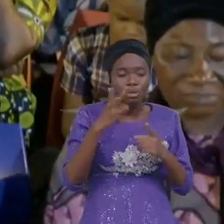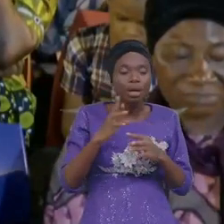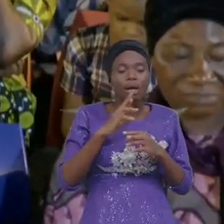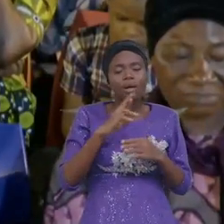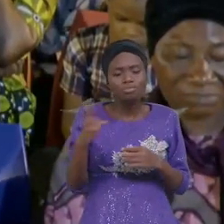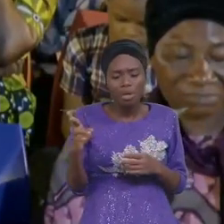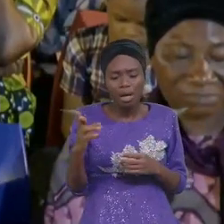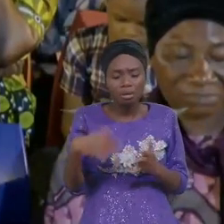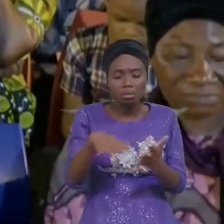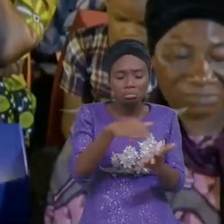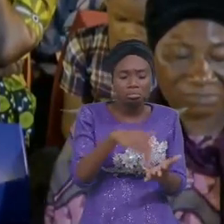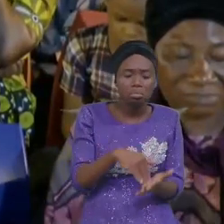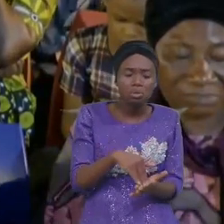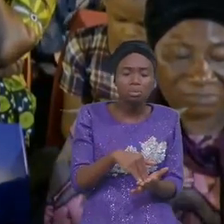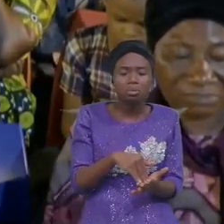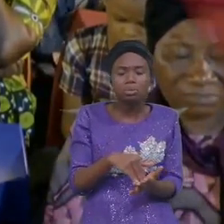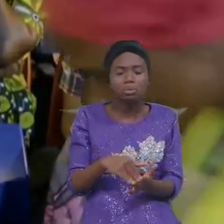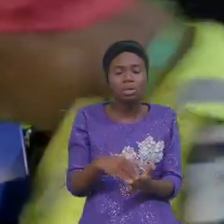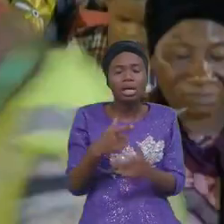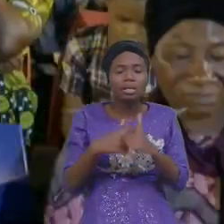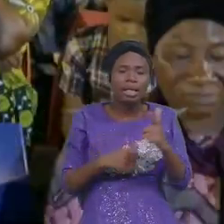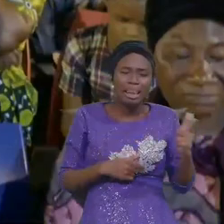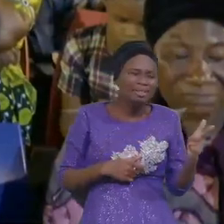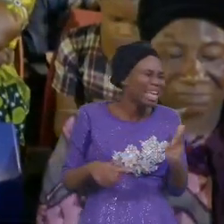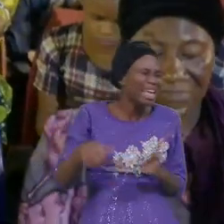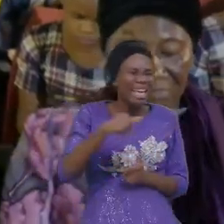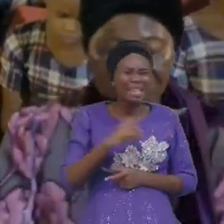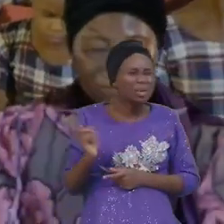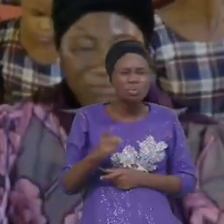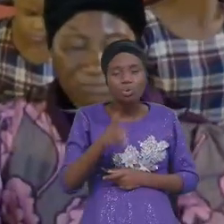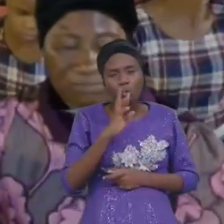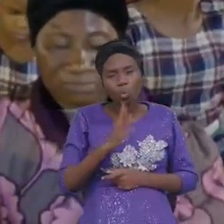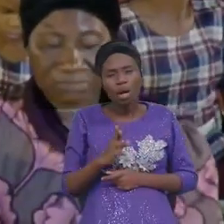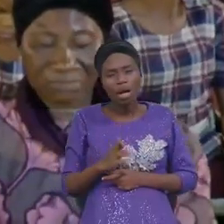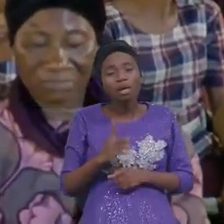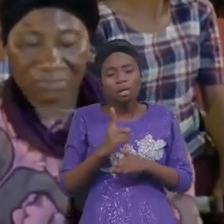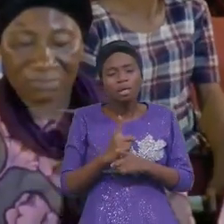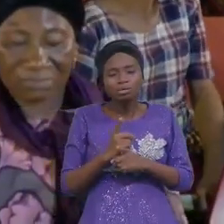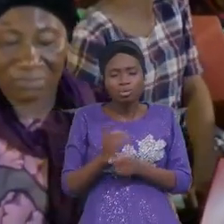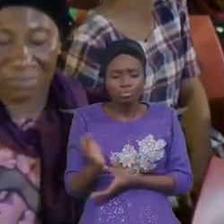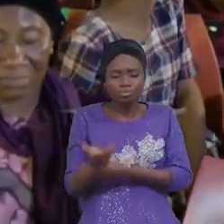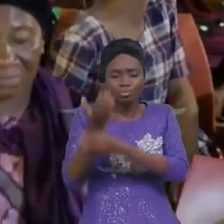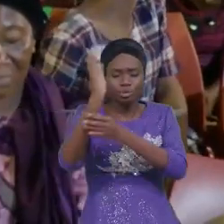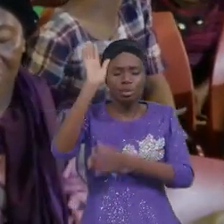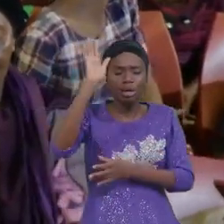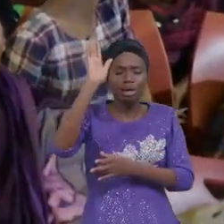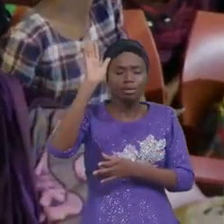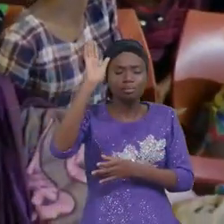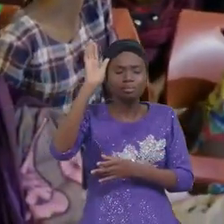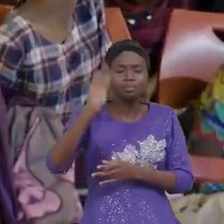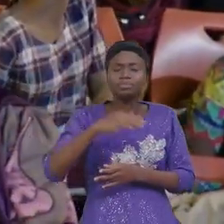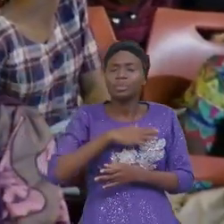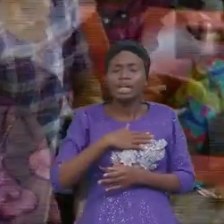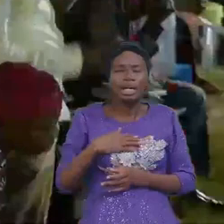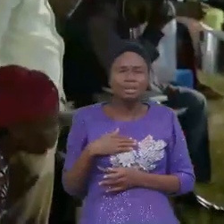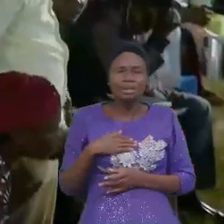in the middle, and to the left. Anywhere you are, just raise up your hand and get up there. You are on